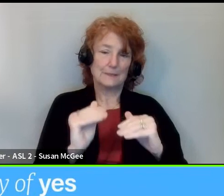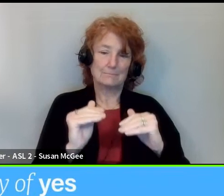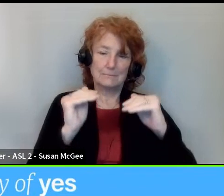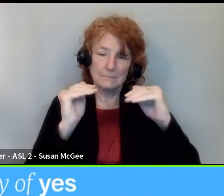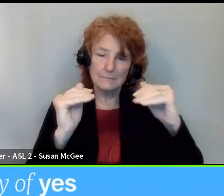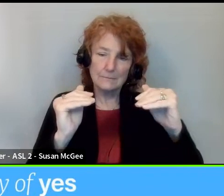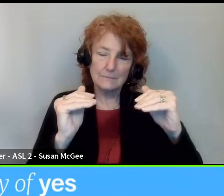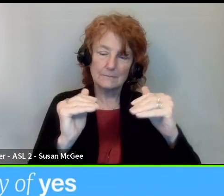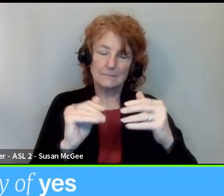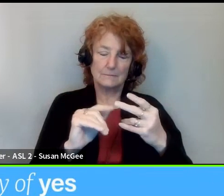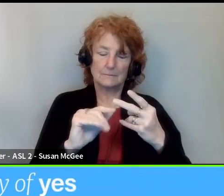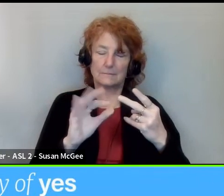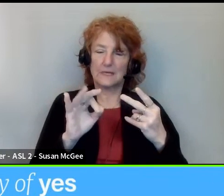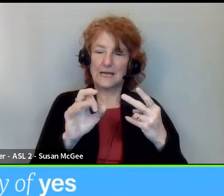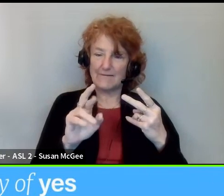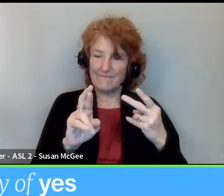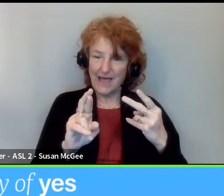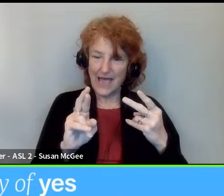FAR bumps, and